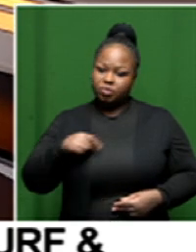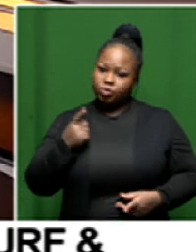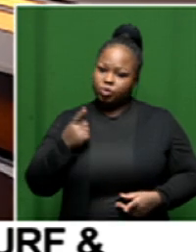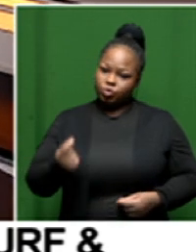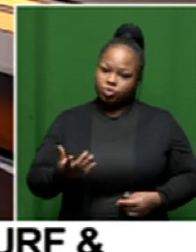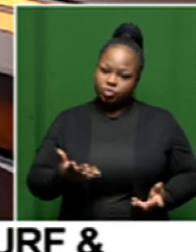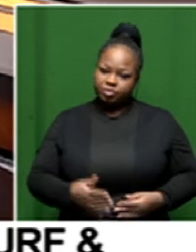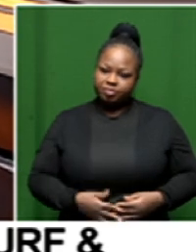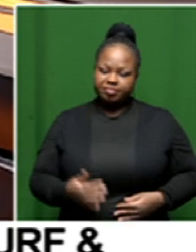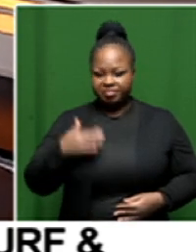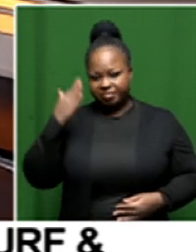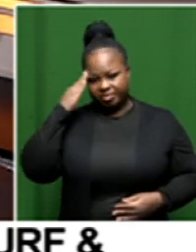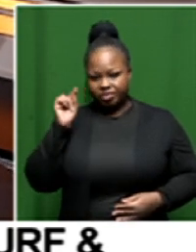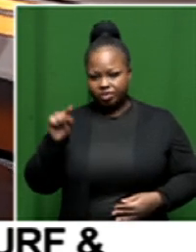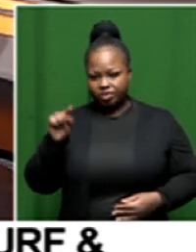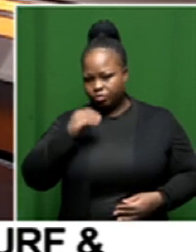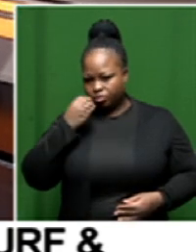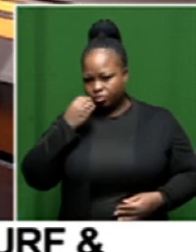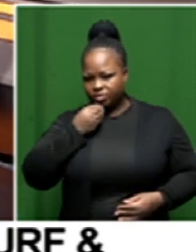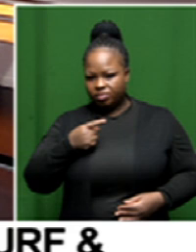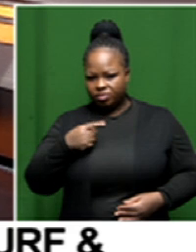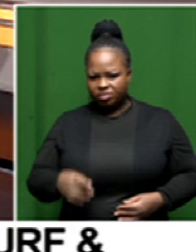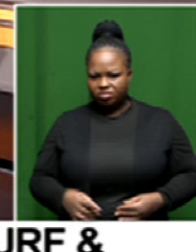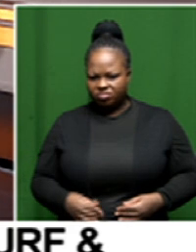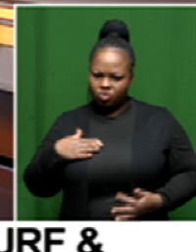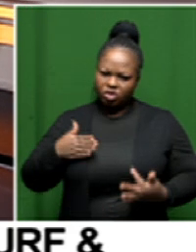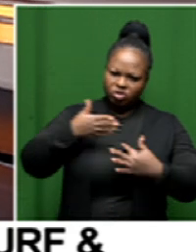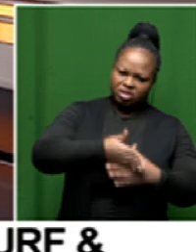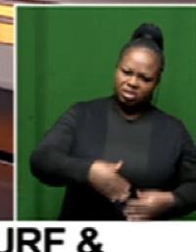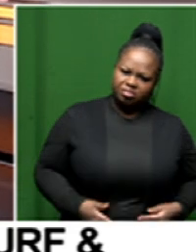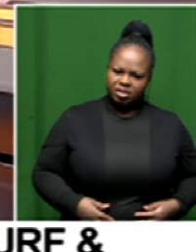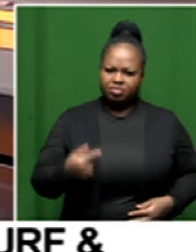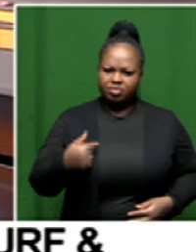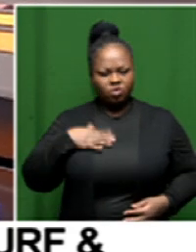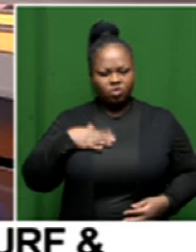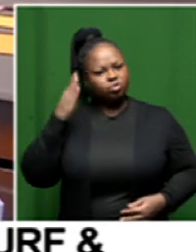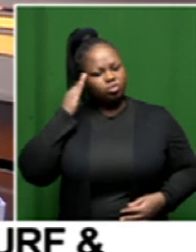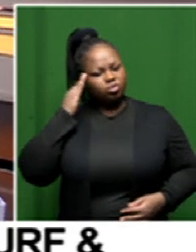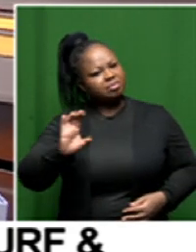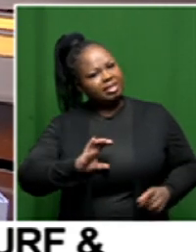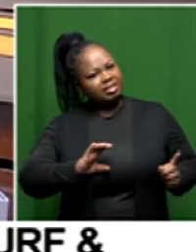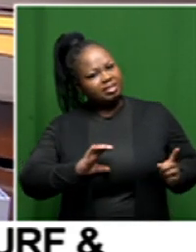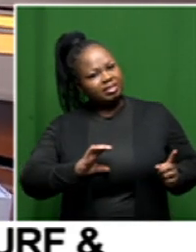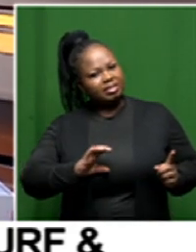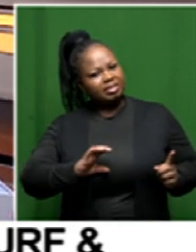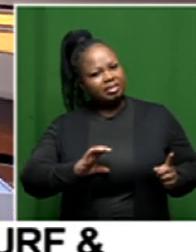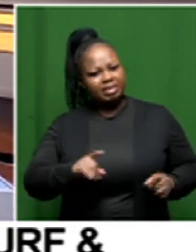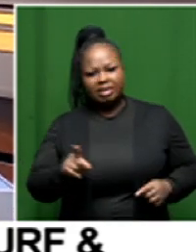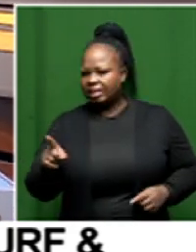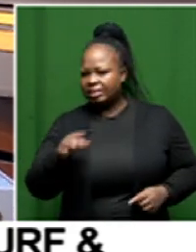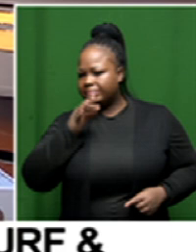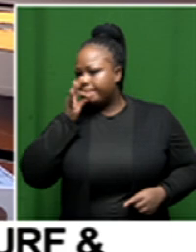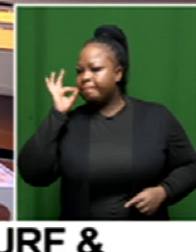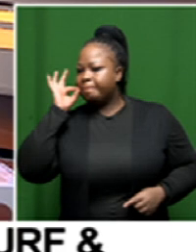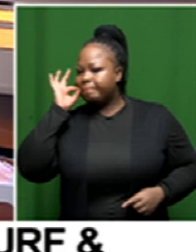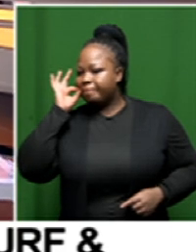got Lebs here, and I know that she's going to love it. I'm going to disturb this conversation. I didn't hear. What's the spice? What spice did he answer? What spice?